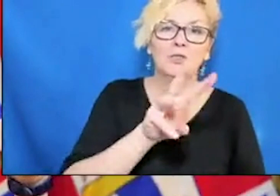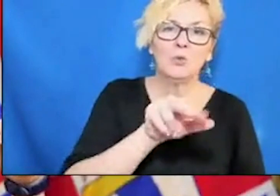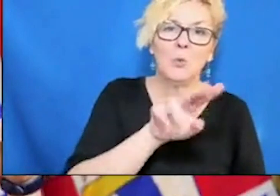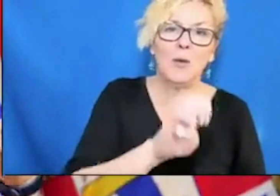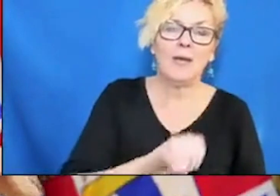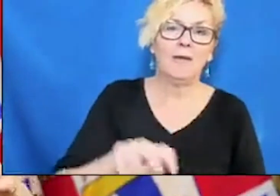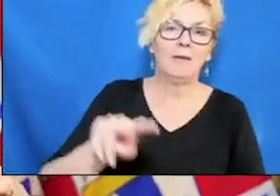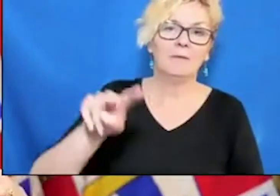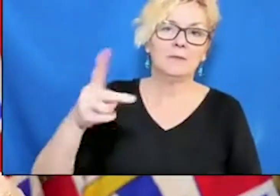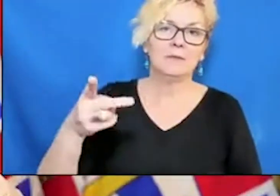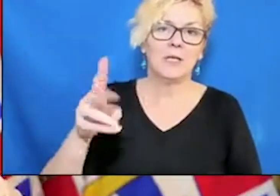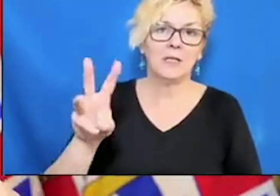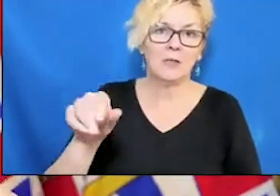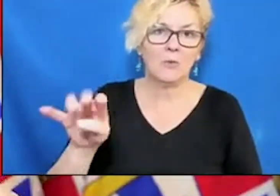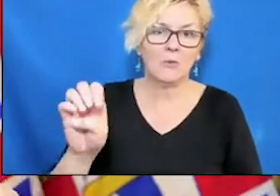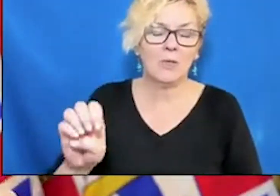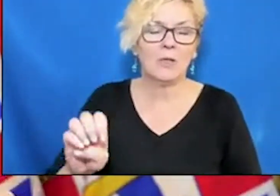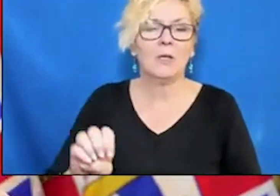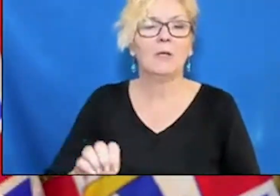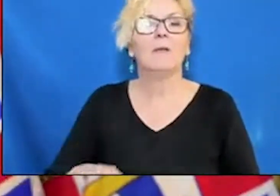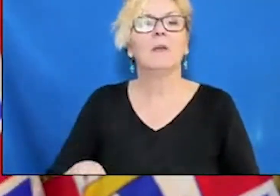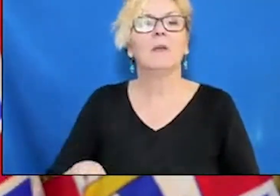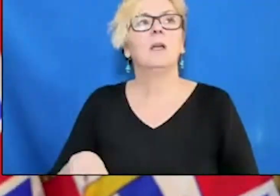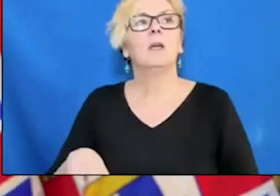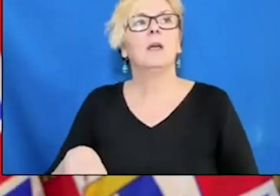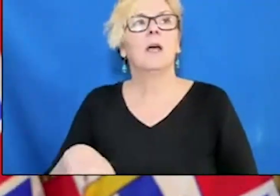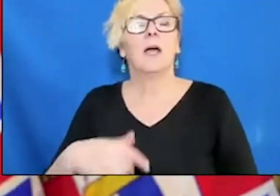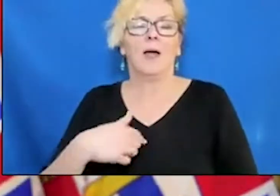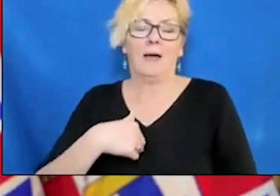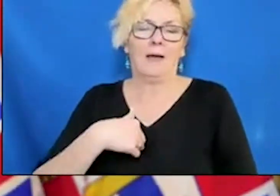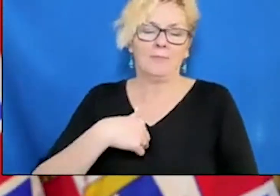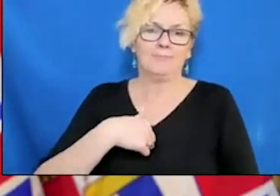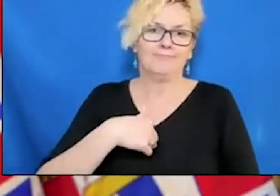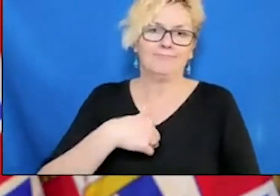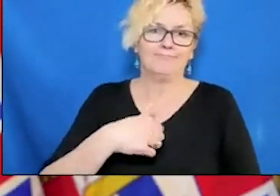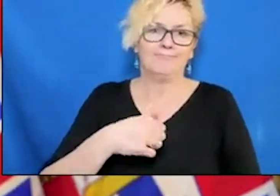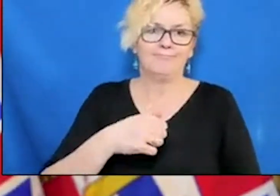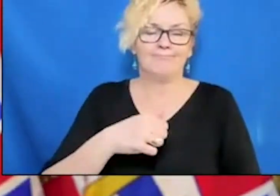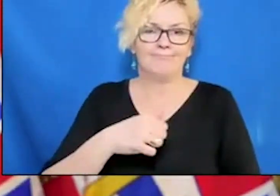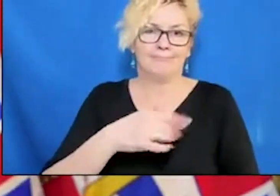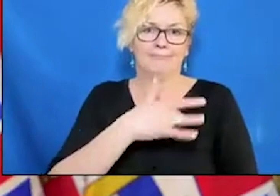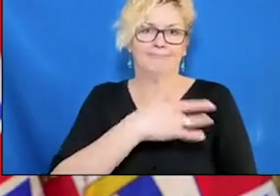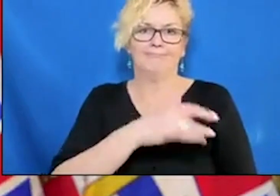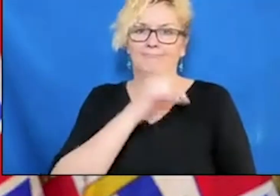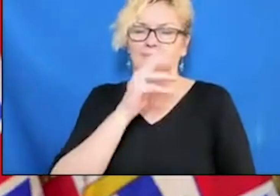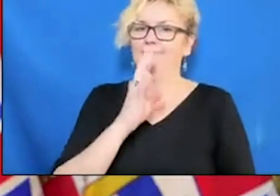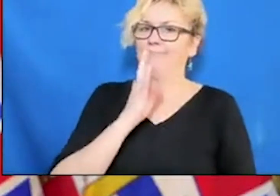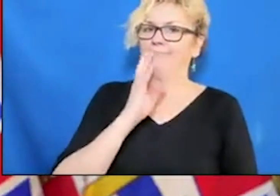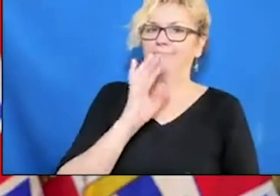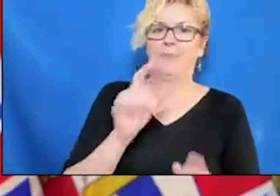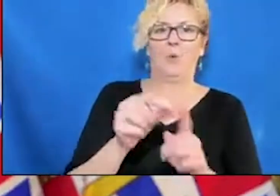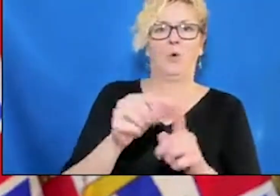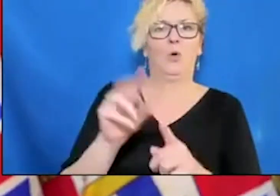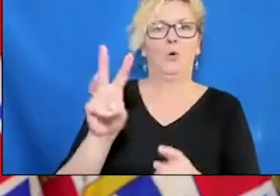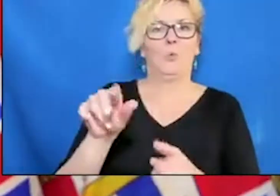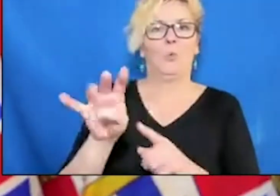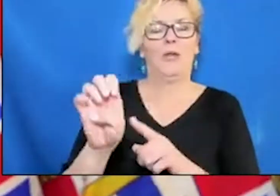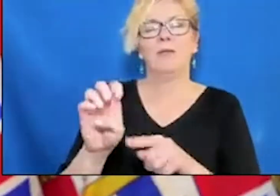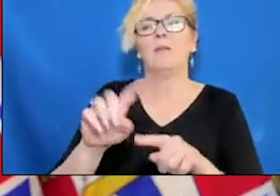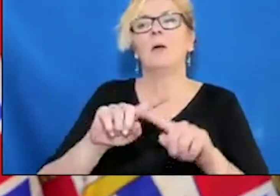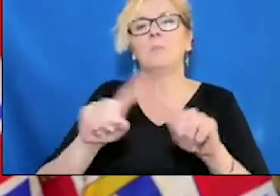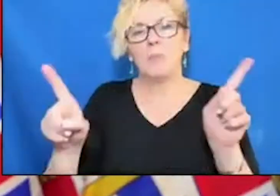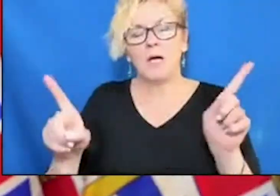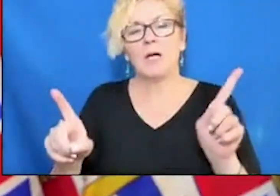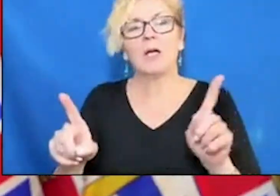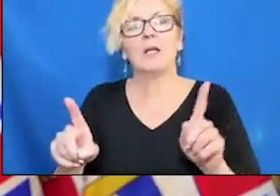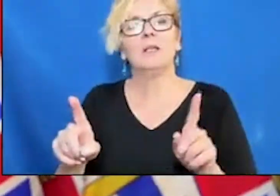second wave prior to immunization being available, and now we're at a high level, a level that keeps me awake at